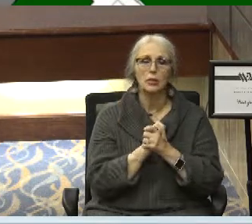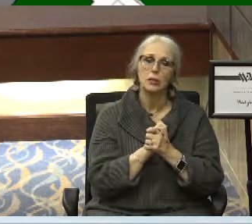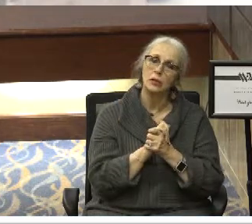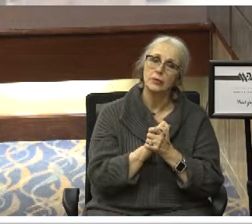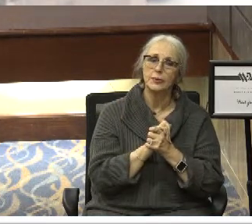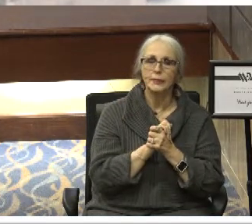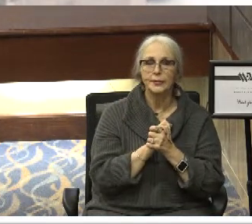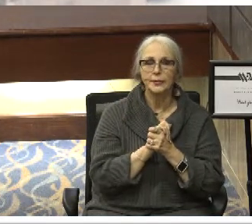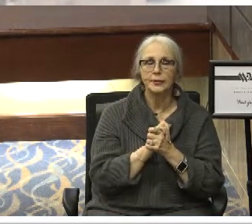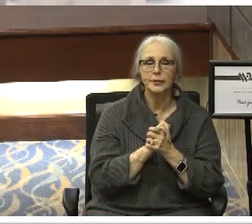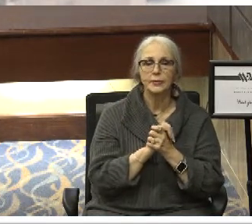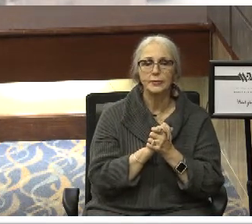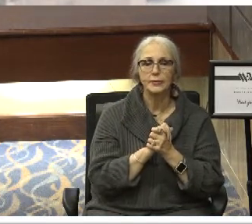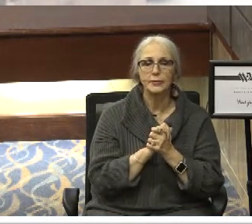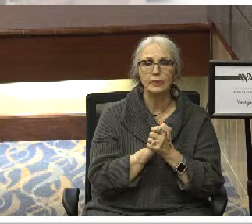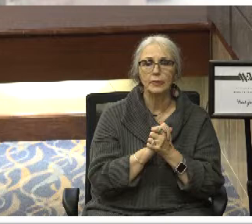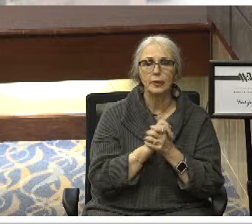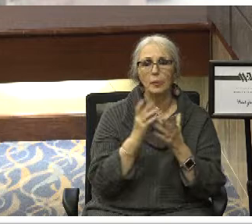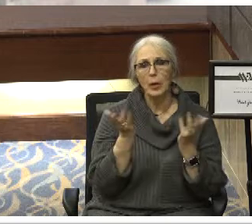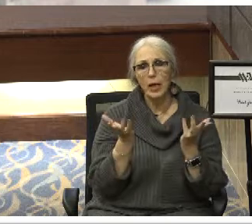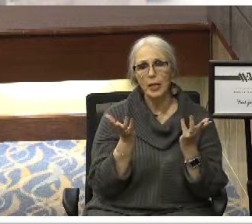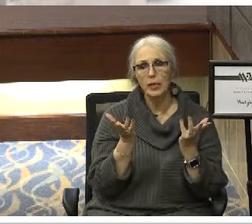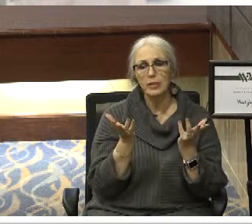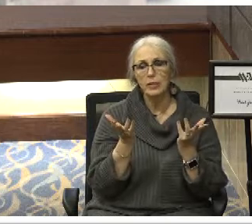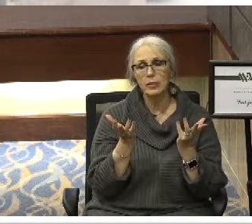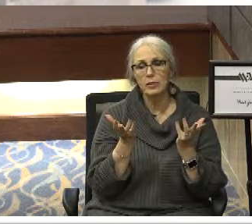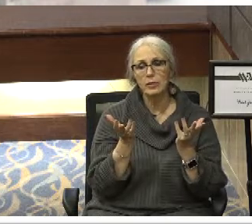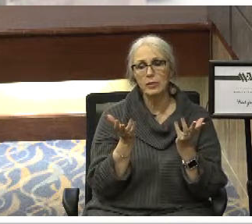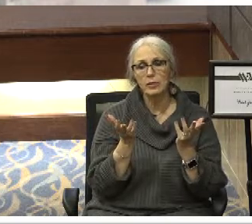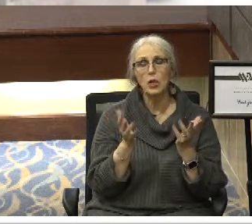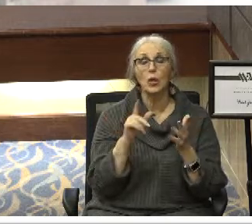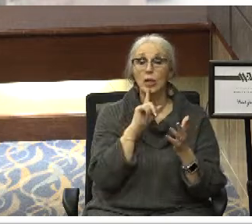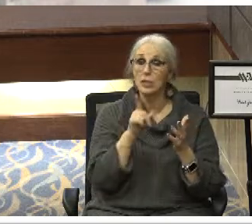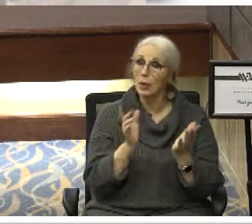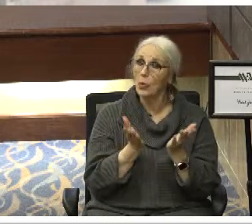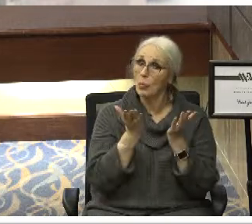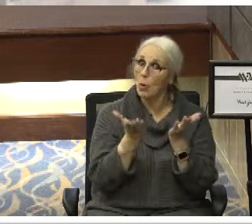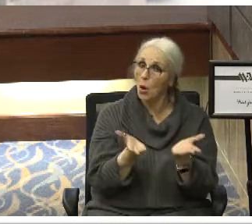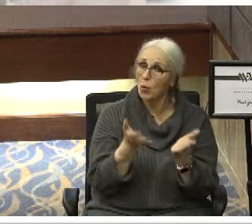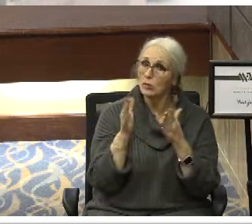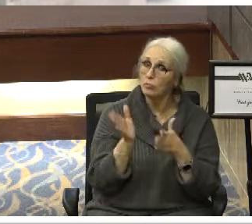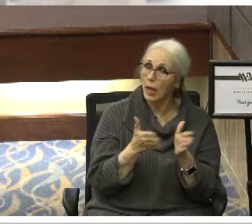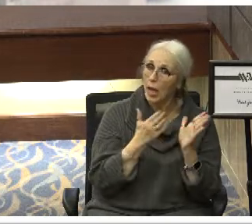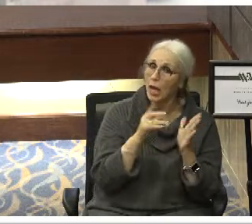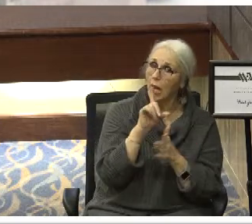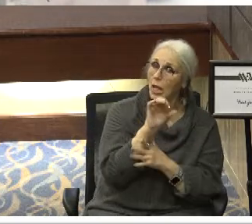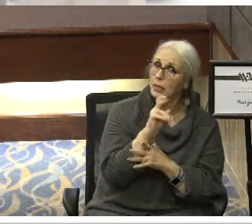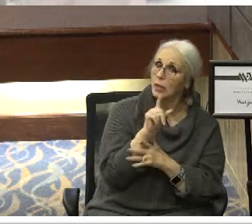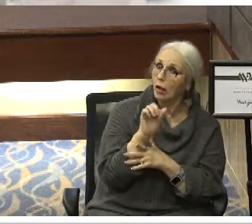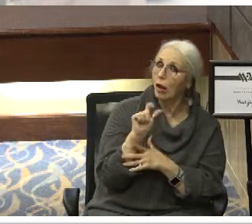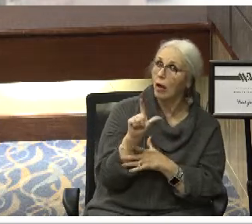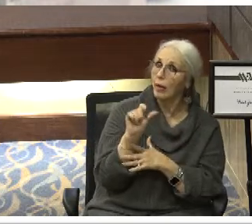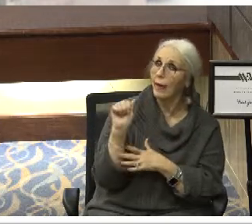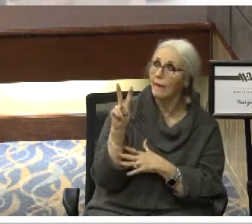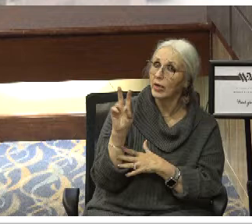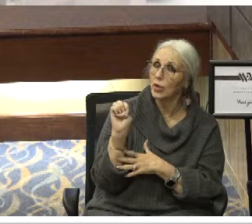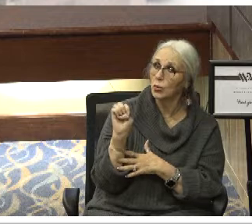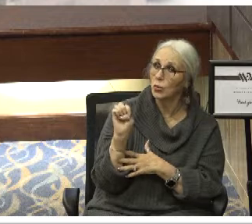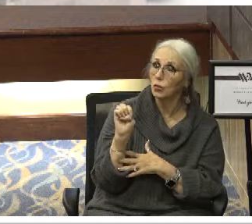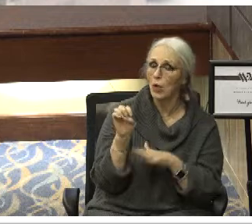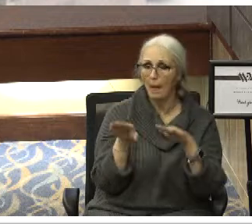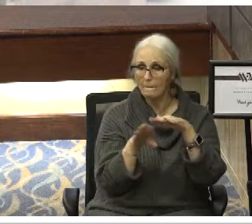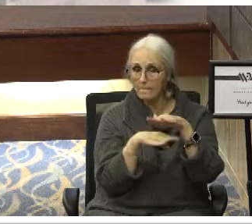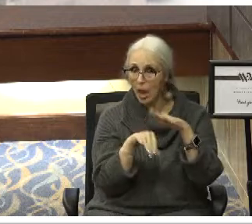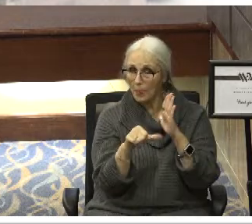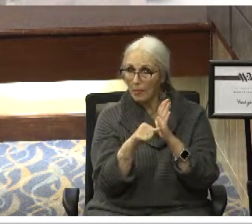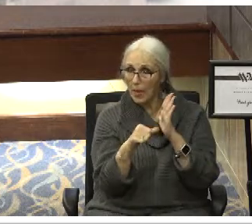of it. So here's their proposed site plan. LaSalle Avenue is on the bottom of